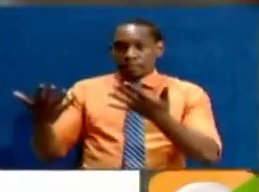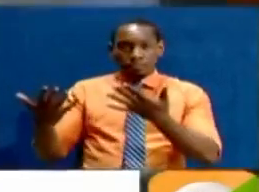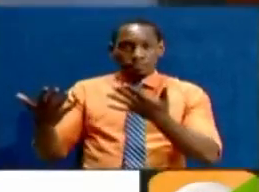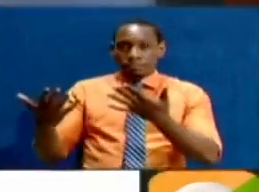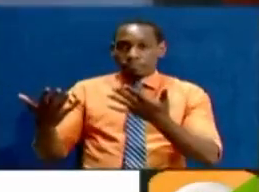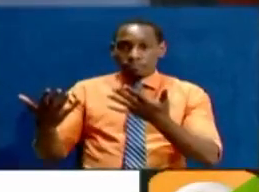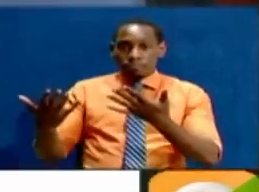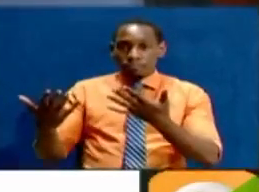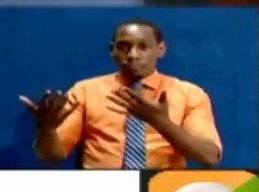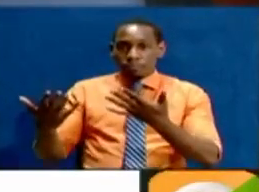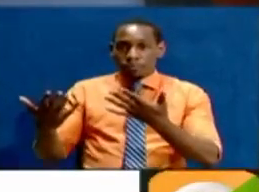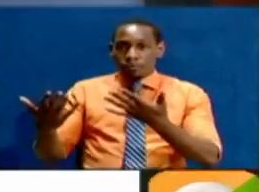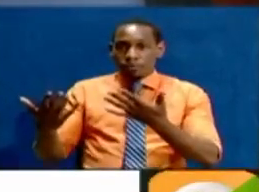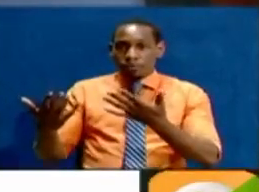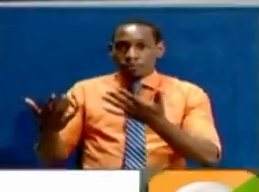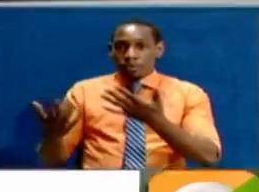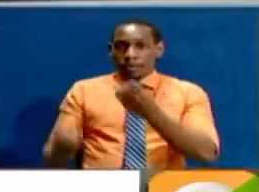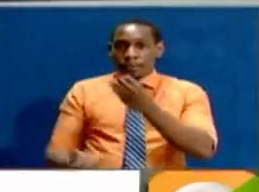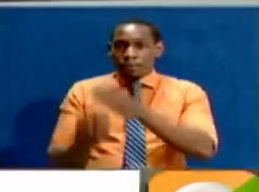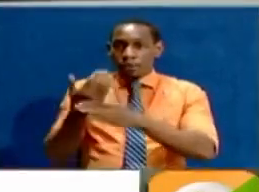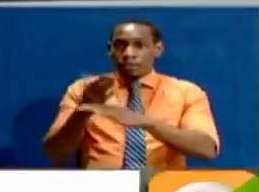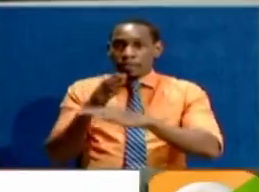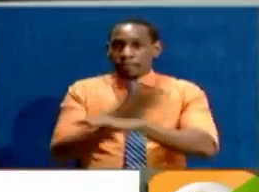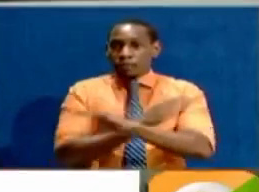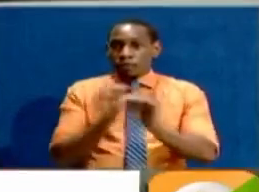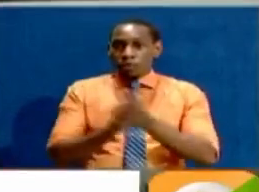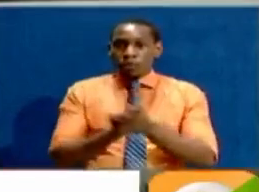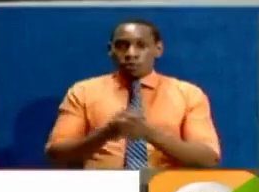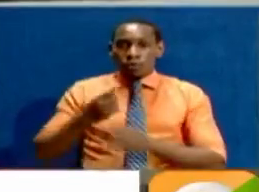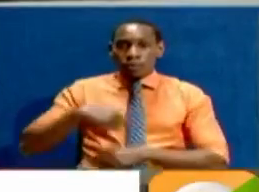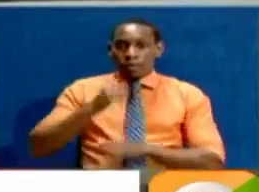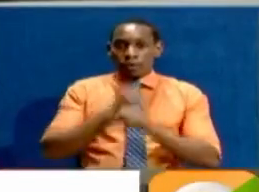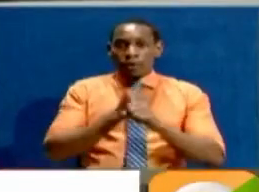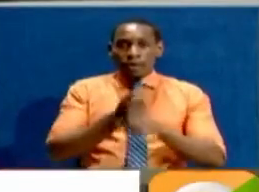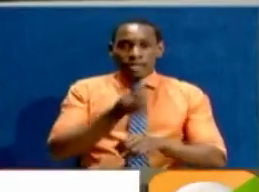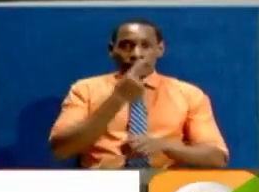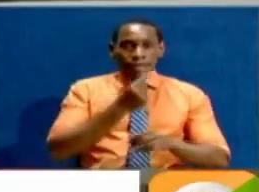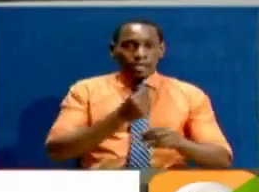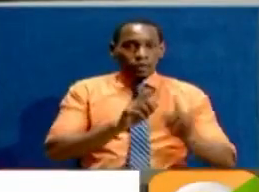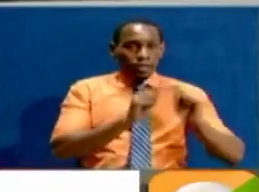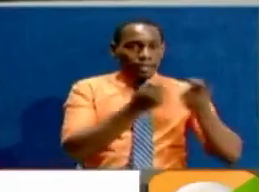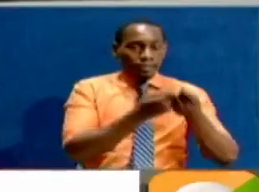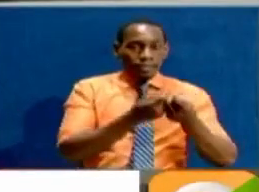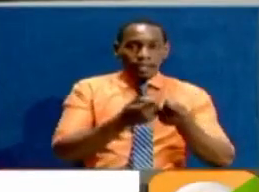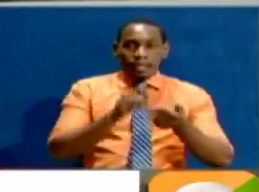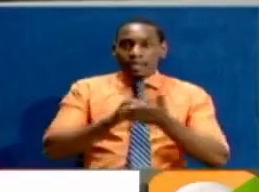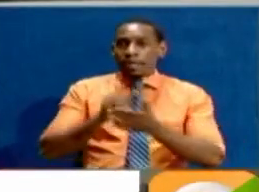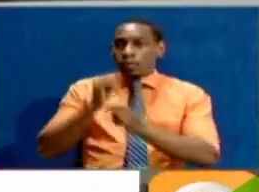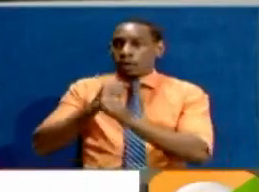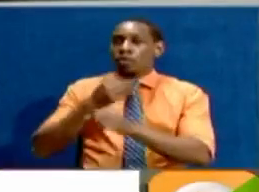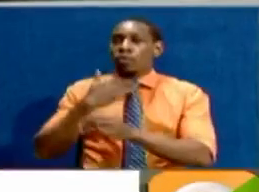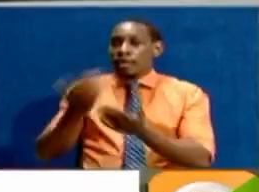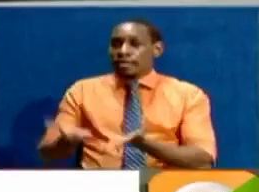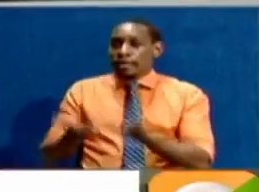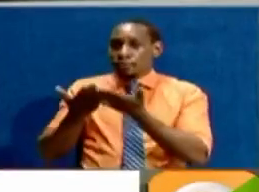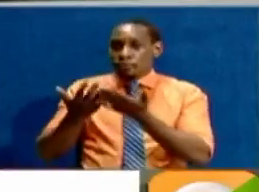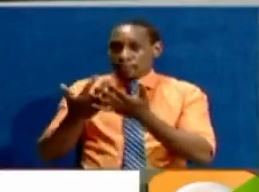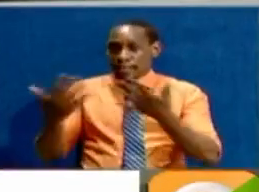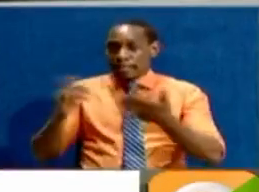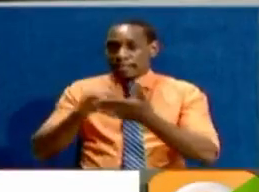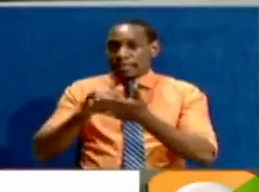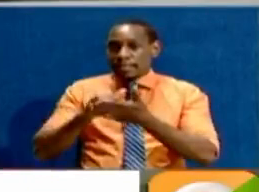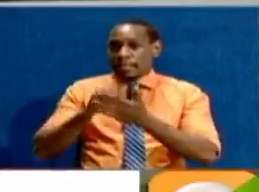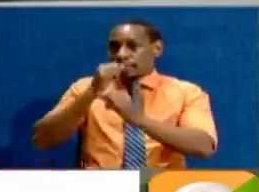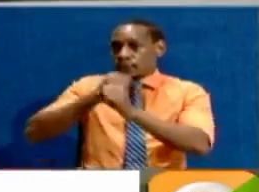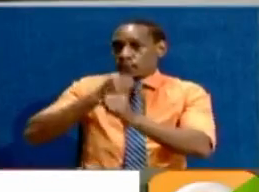been obviously produced here before. We worked with medical people and they say, yeah, this can work, but they need to improve X, Y, Z. And that's the